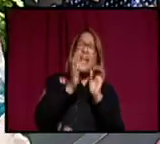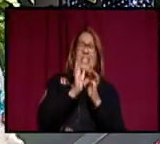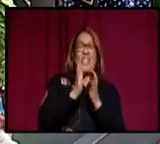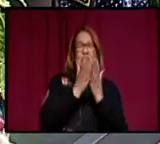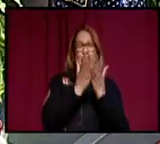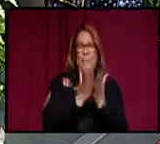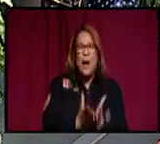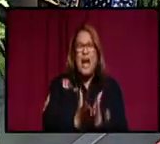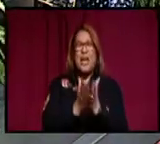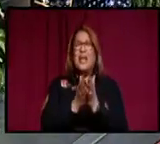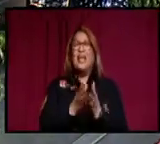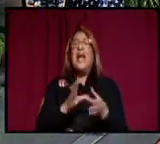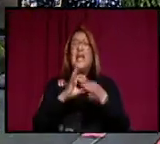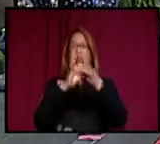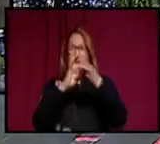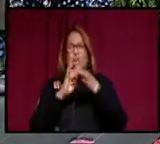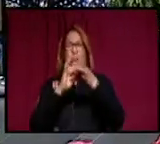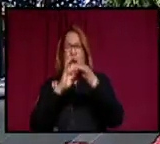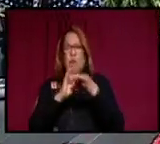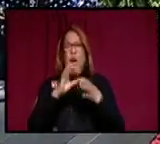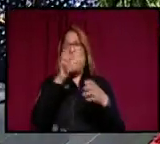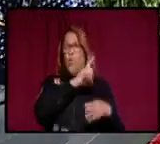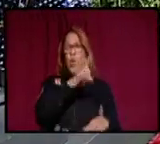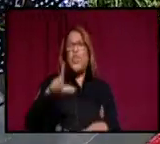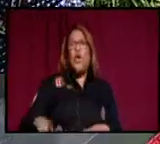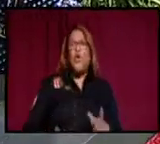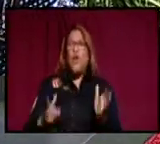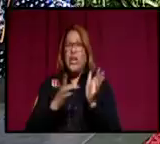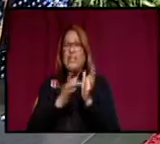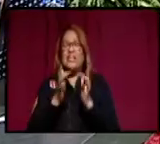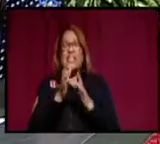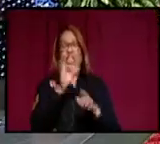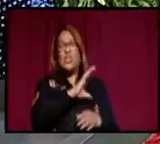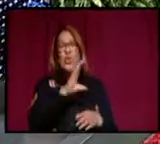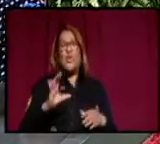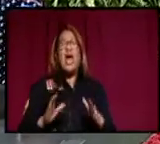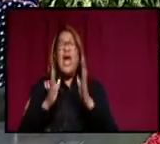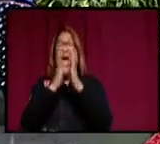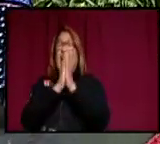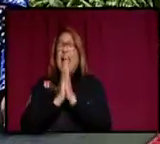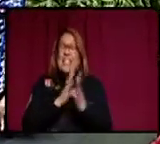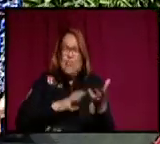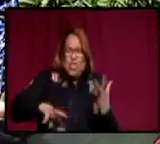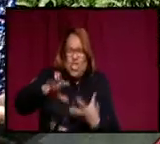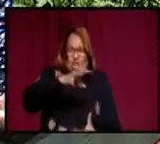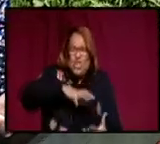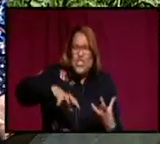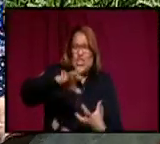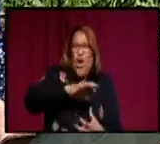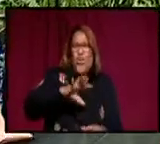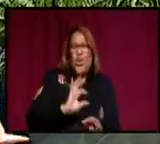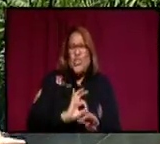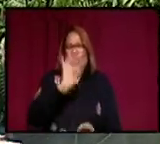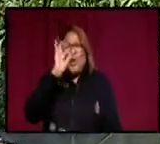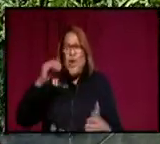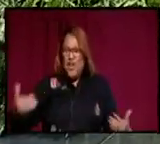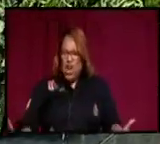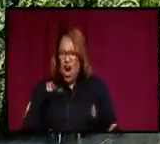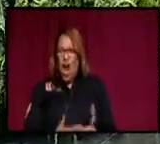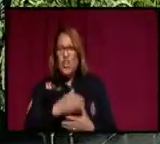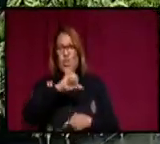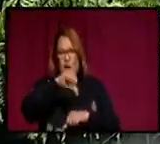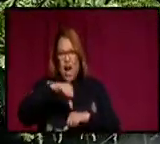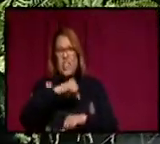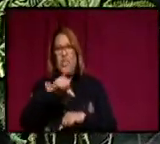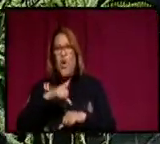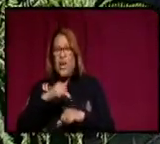Word of God. Get reacquainted with the Lord Jesus Christ. Ask him to stir your spirit. Give you a new fervor, a new anointing,